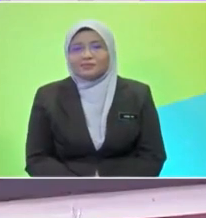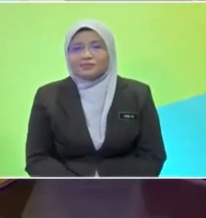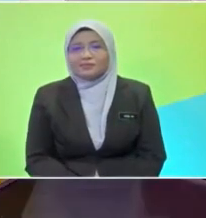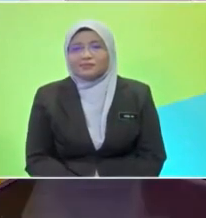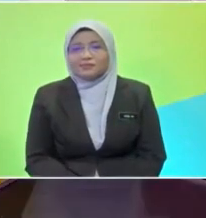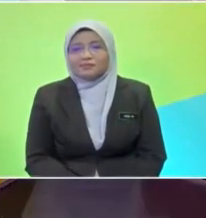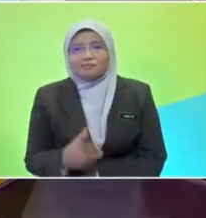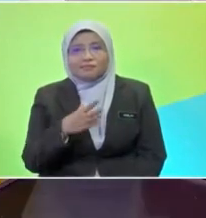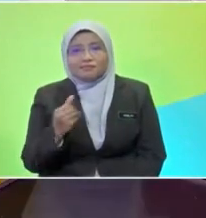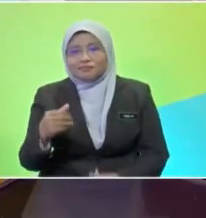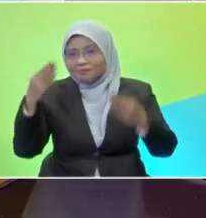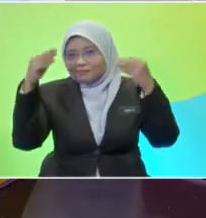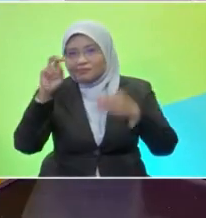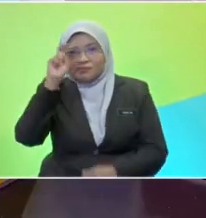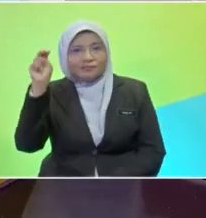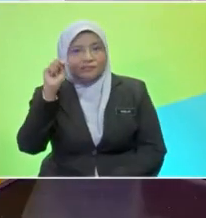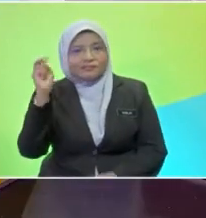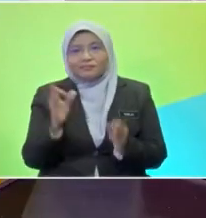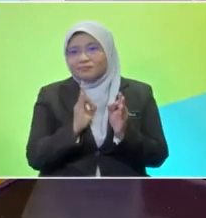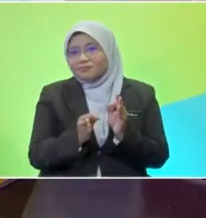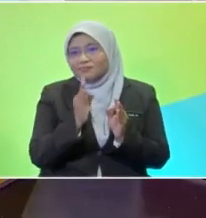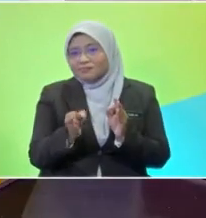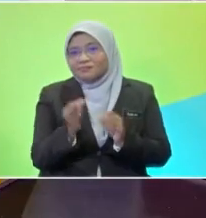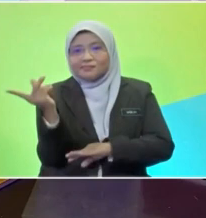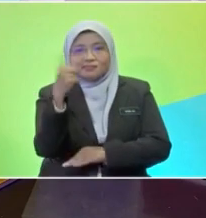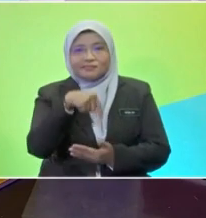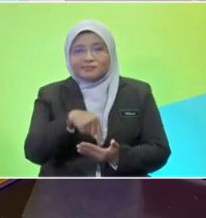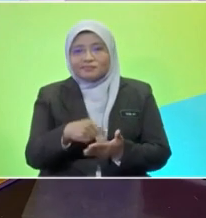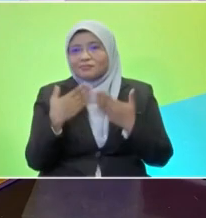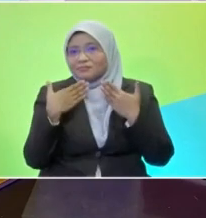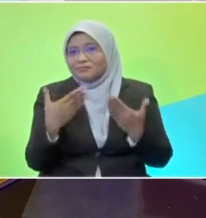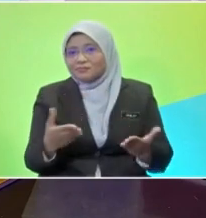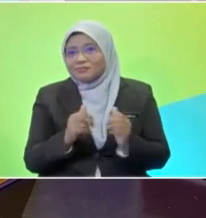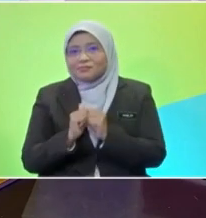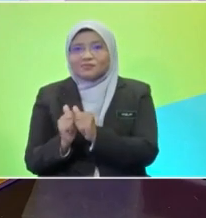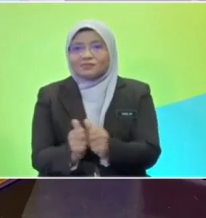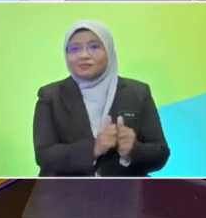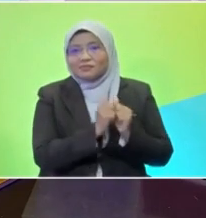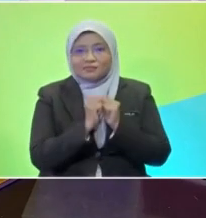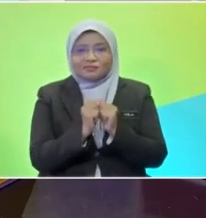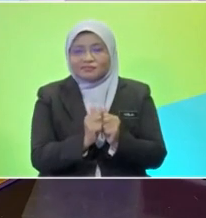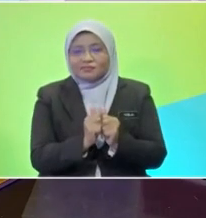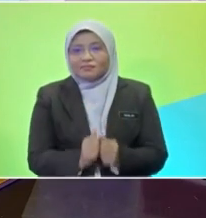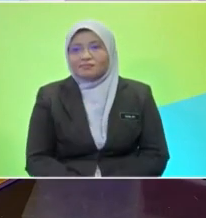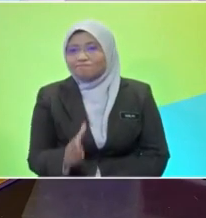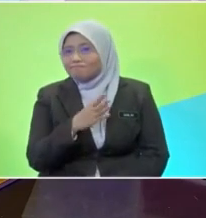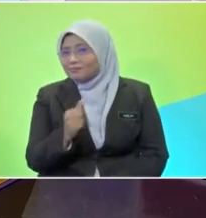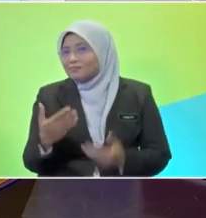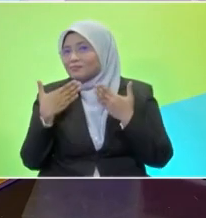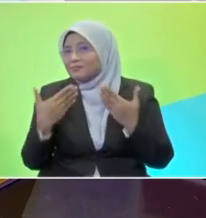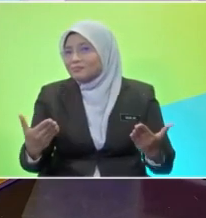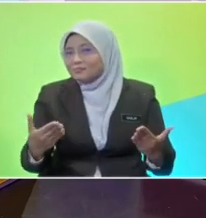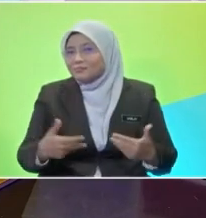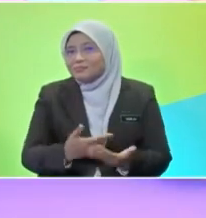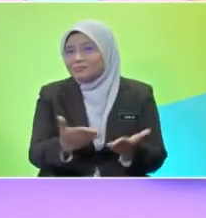And of course, to teacher Nabila, our sign language interpreter, thank you very much for being with us today. And our four pupils at